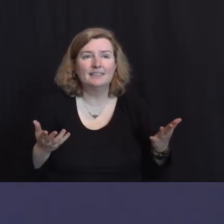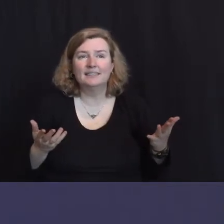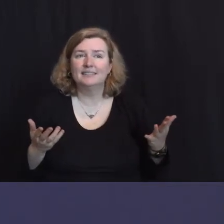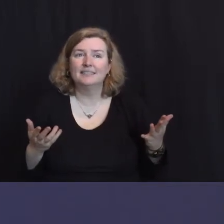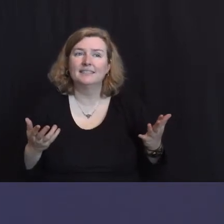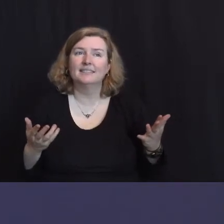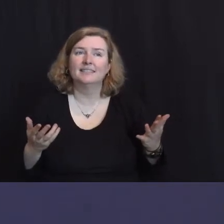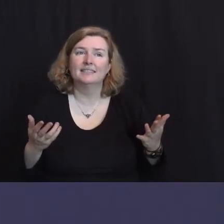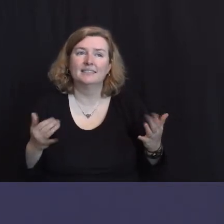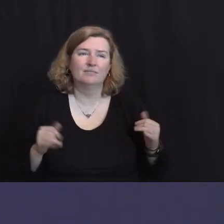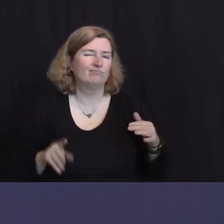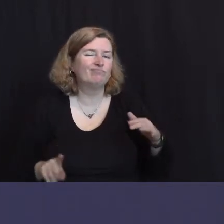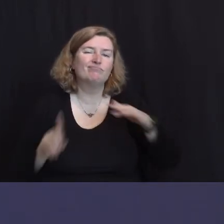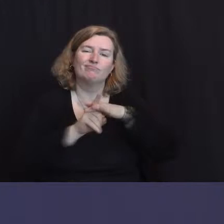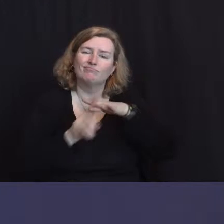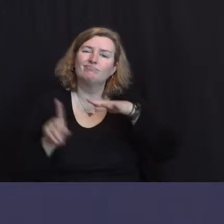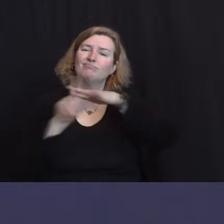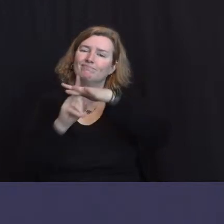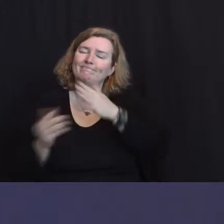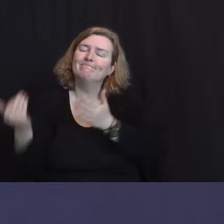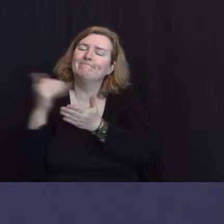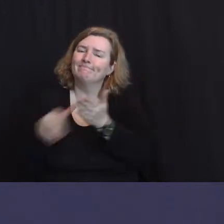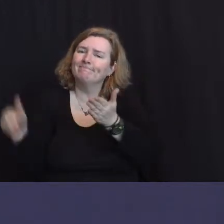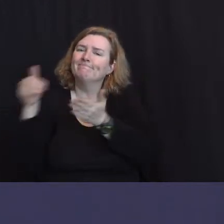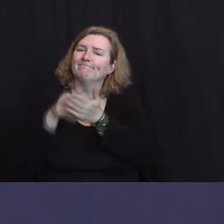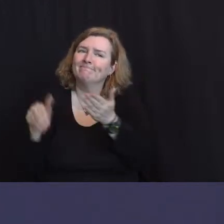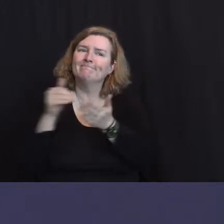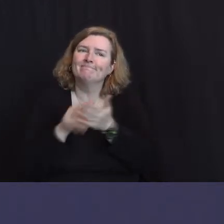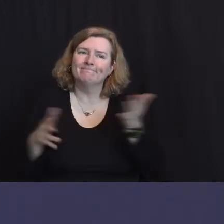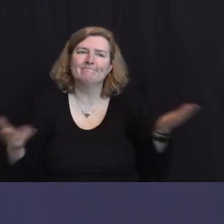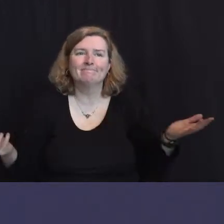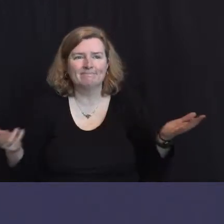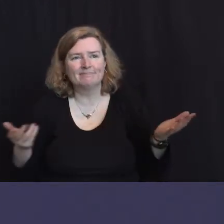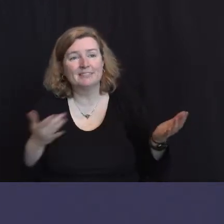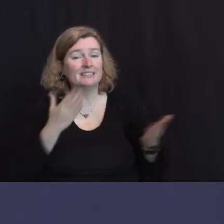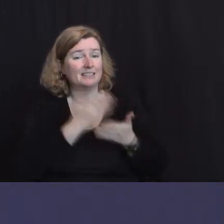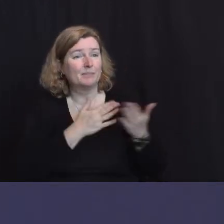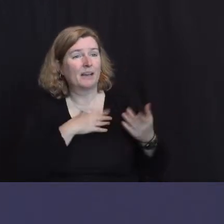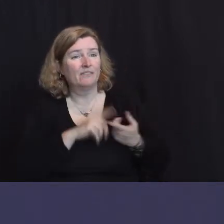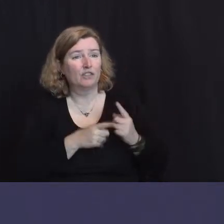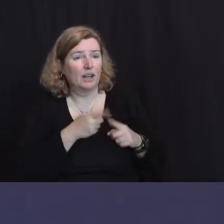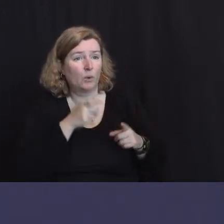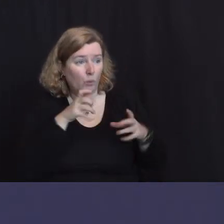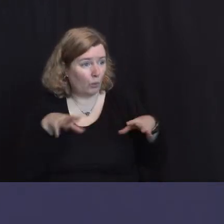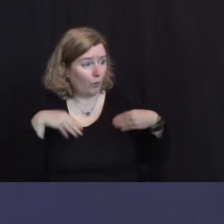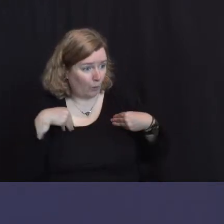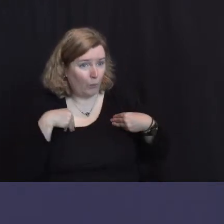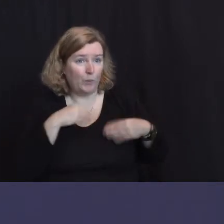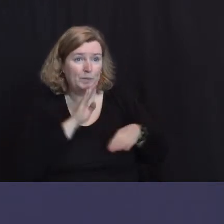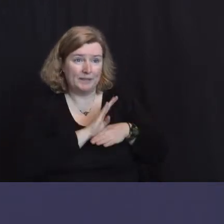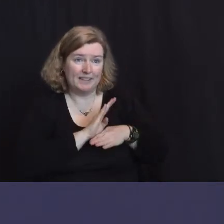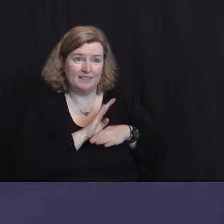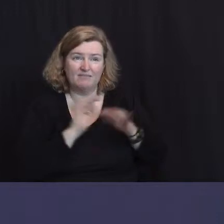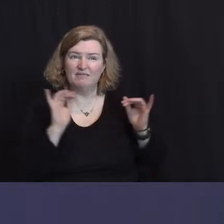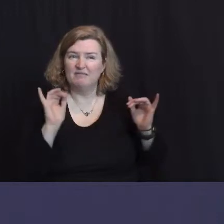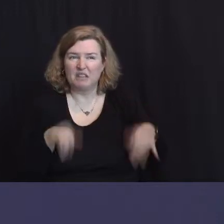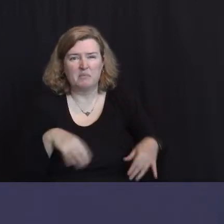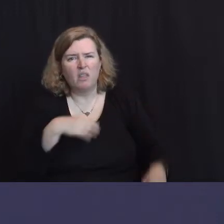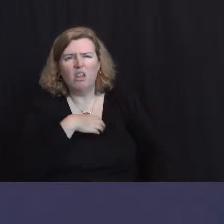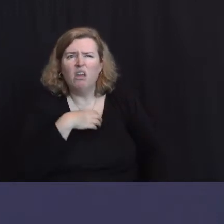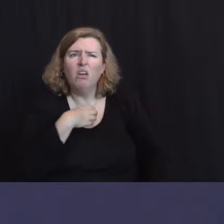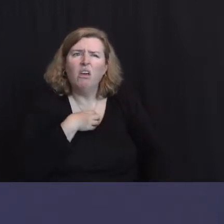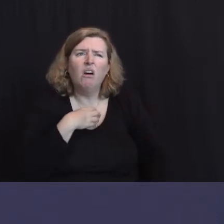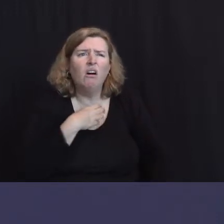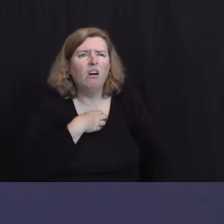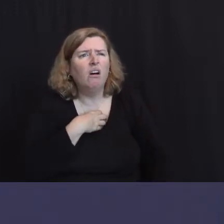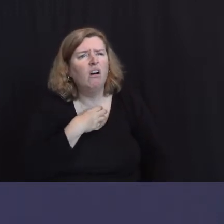we hear it from friends of ours who are largely in the restaurant business, but you hear it restaurant, bars, small businesses, as you point